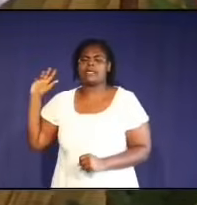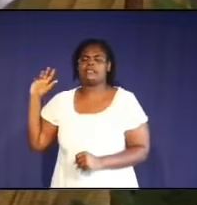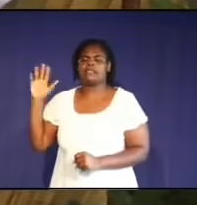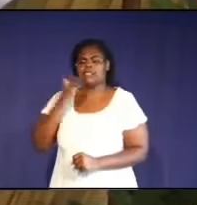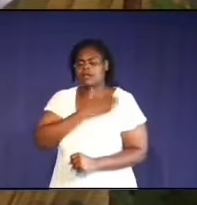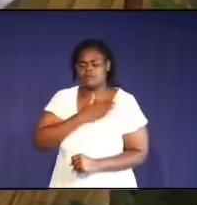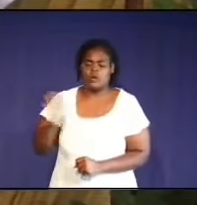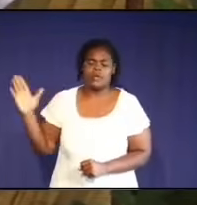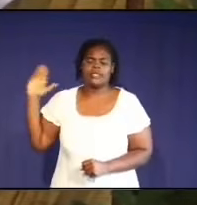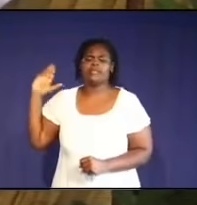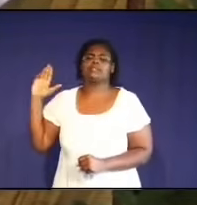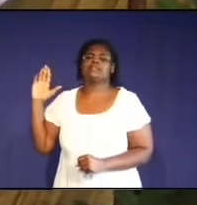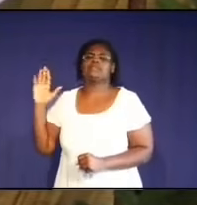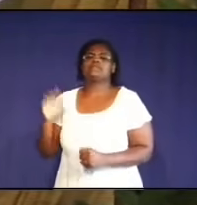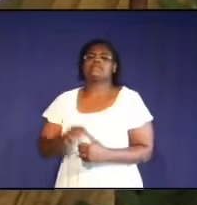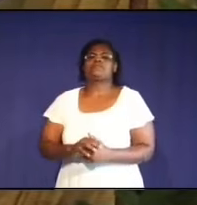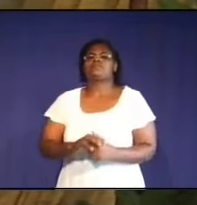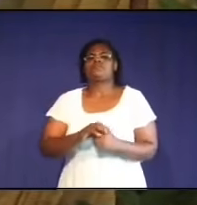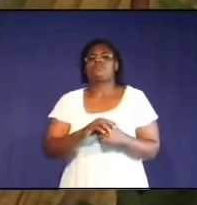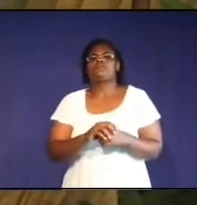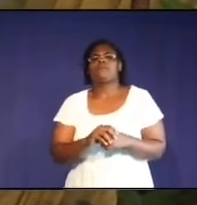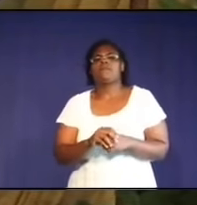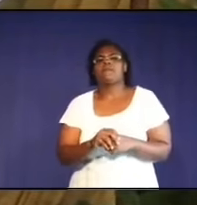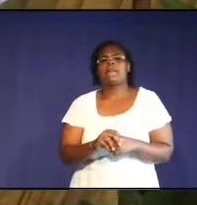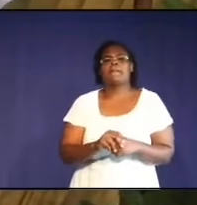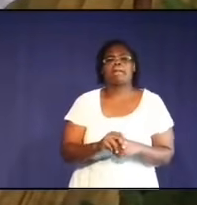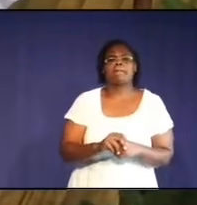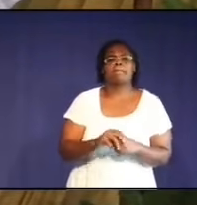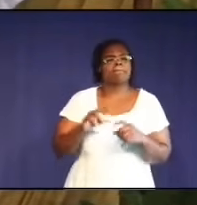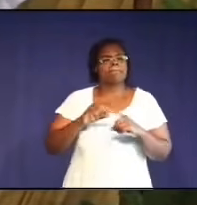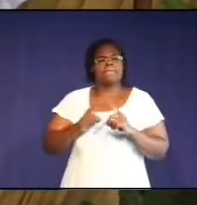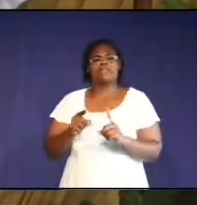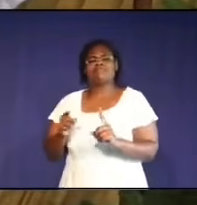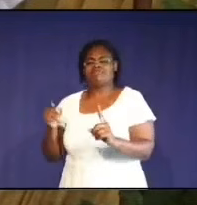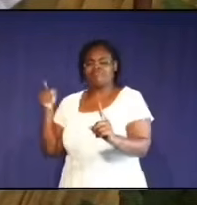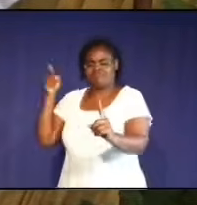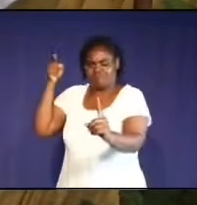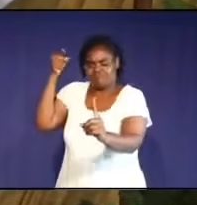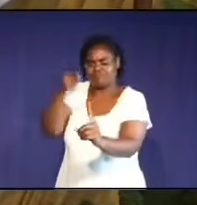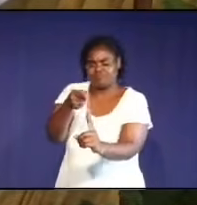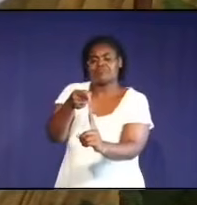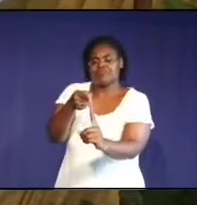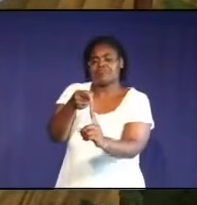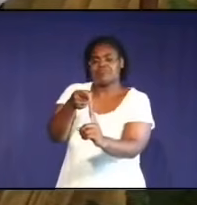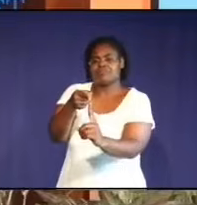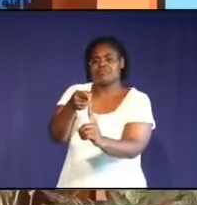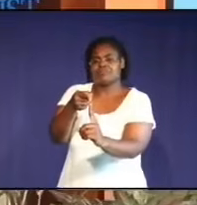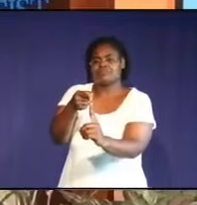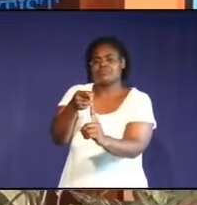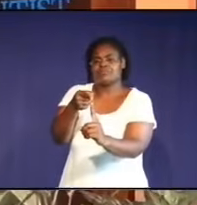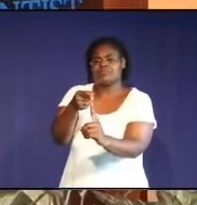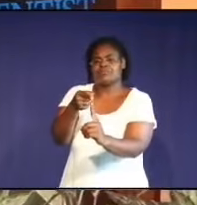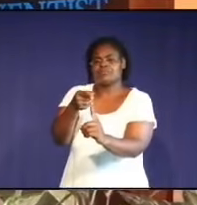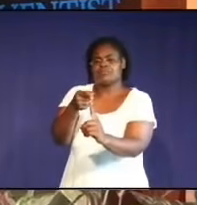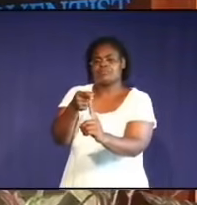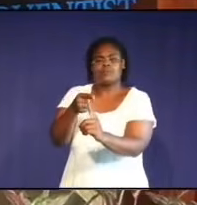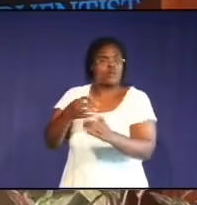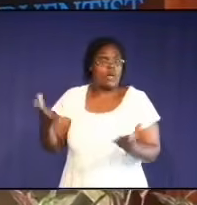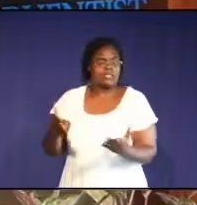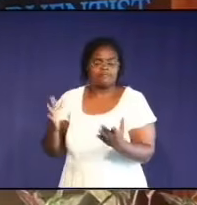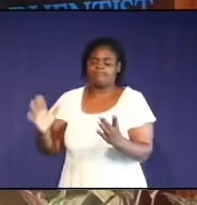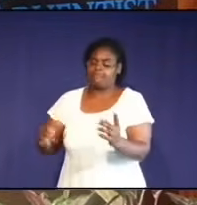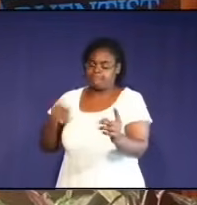of allegiance. But it's going to be only until. I said it's going to be only